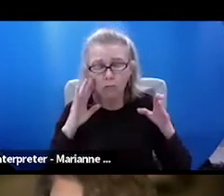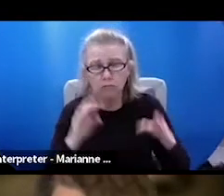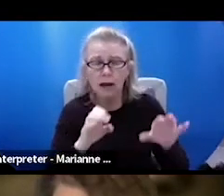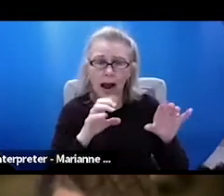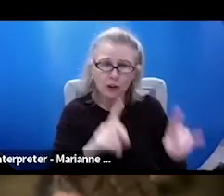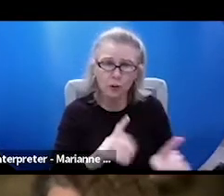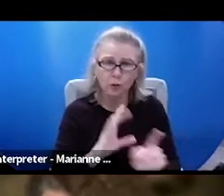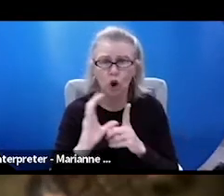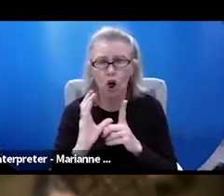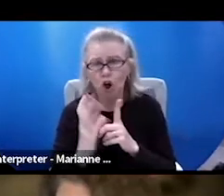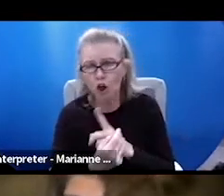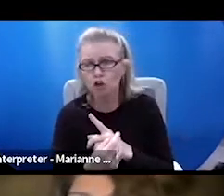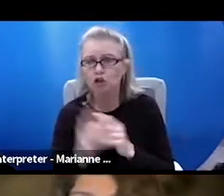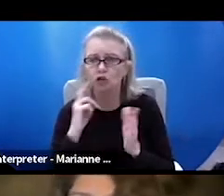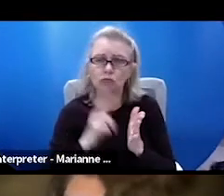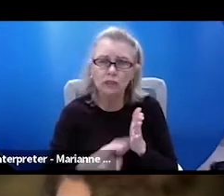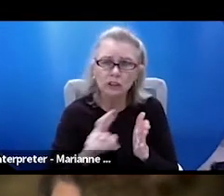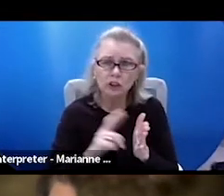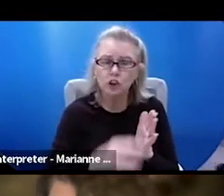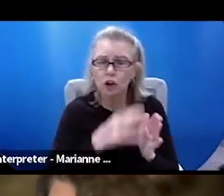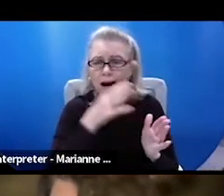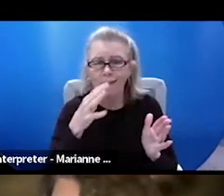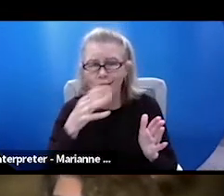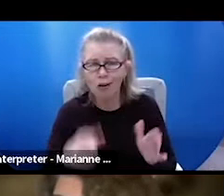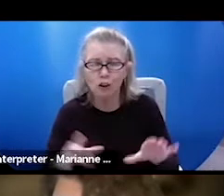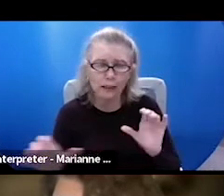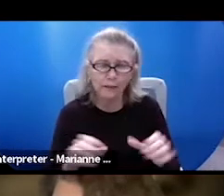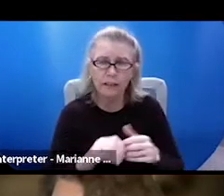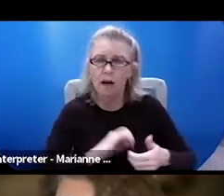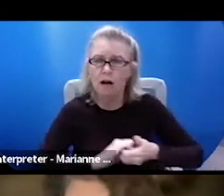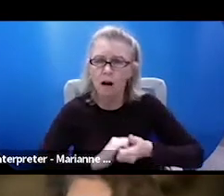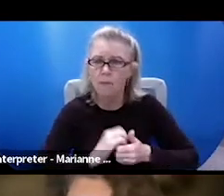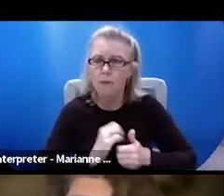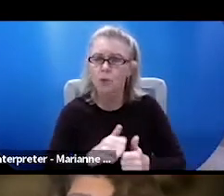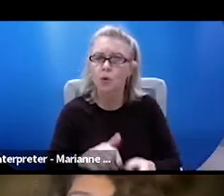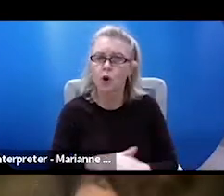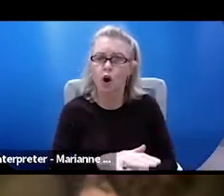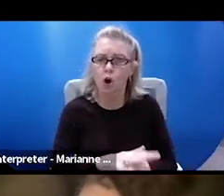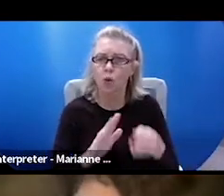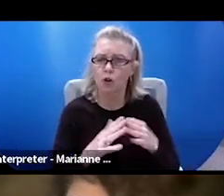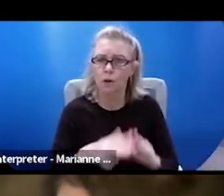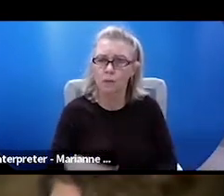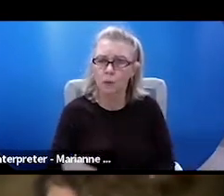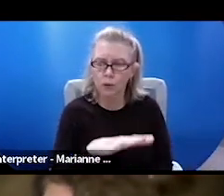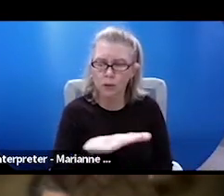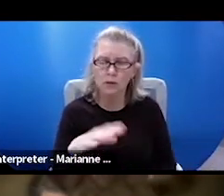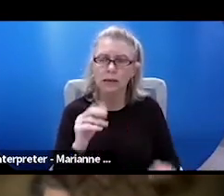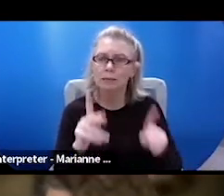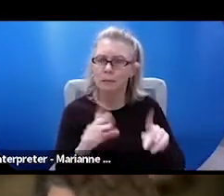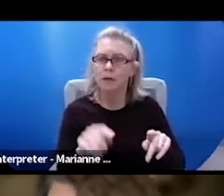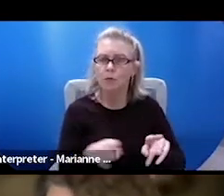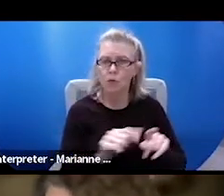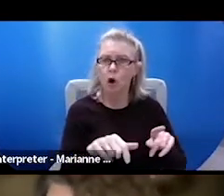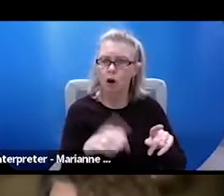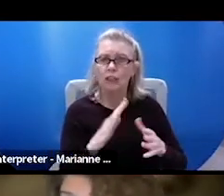and agricultural activities in collaboration with local communities, people, and also other centers